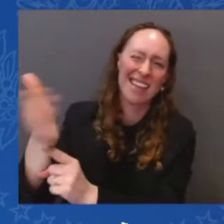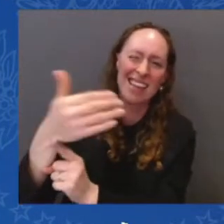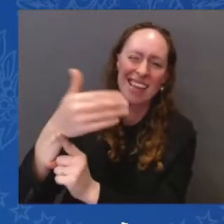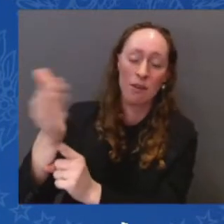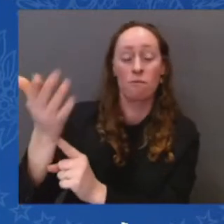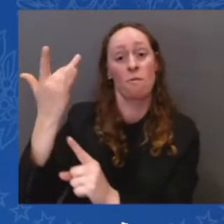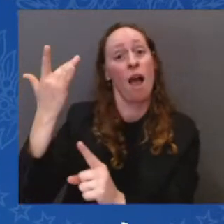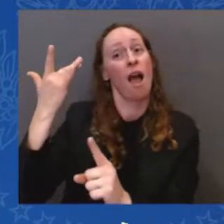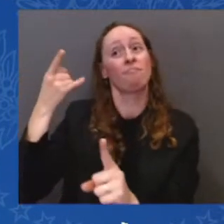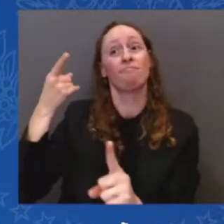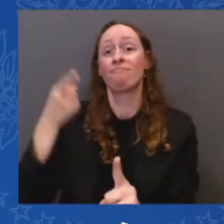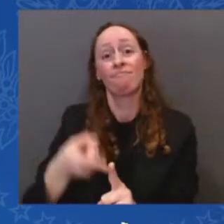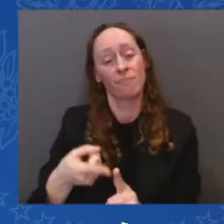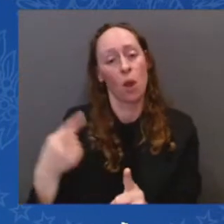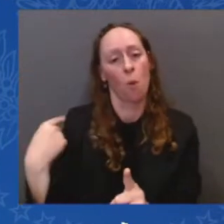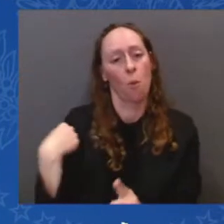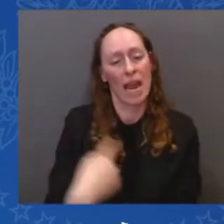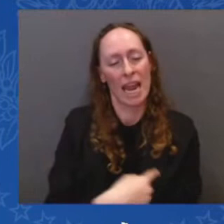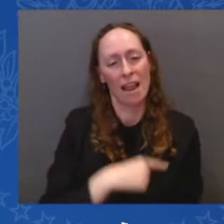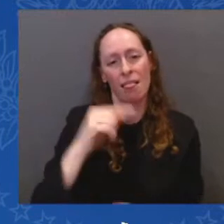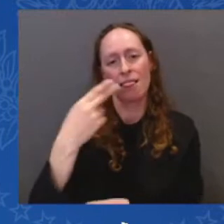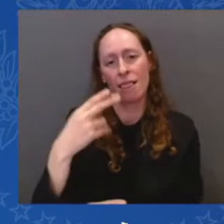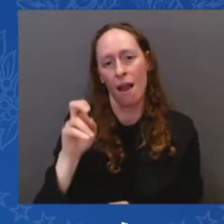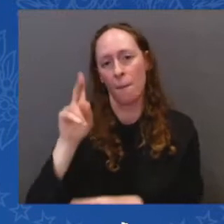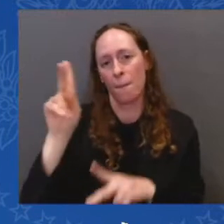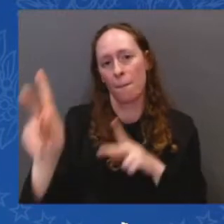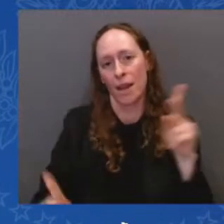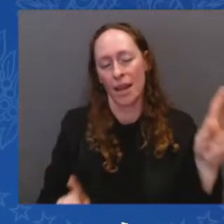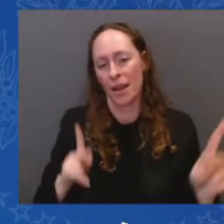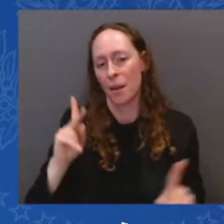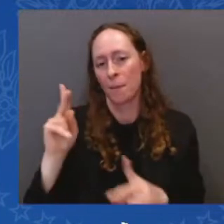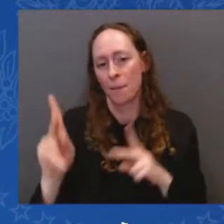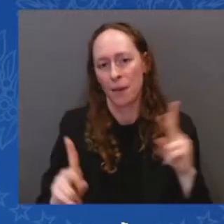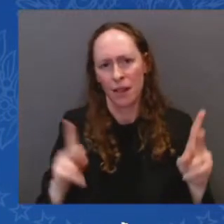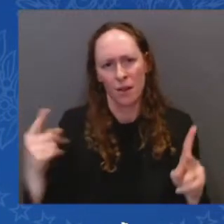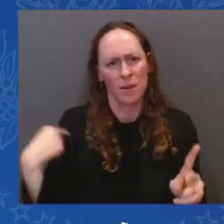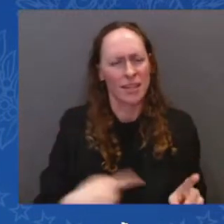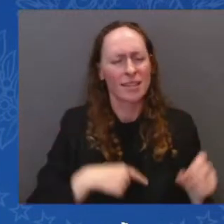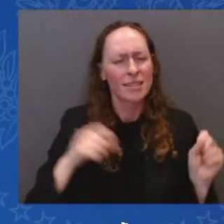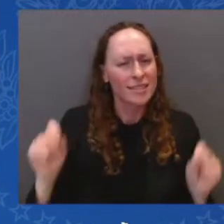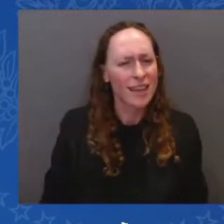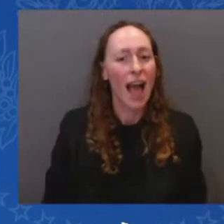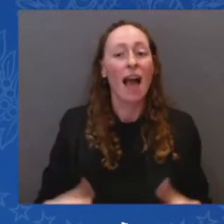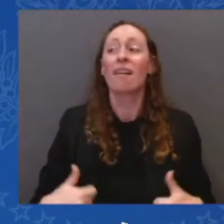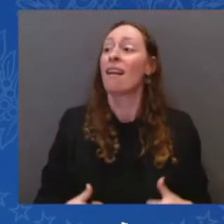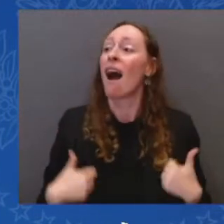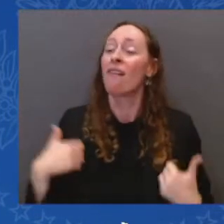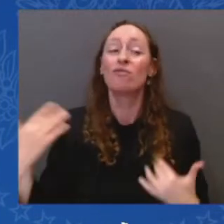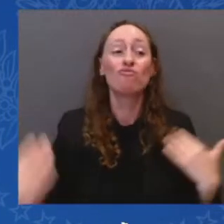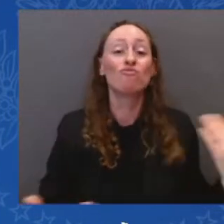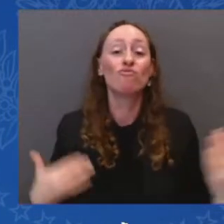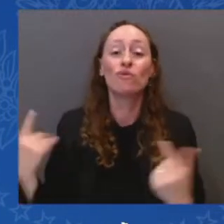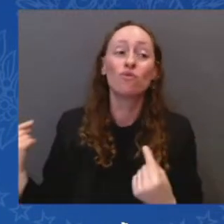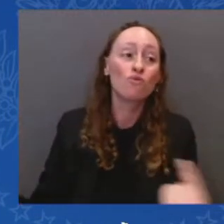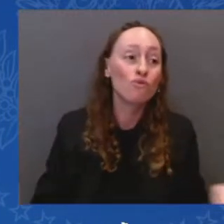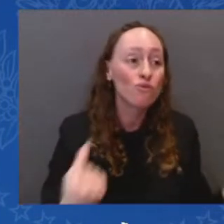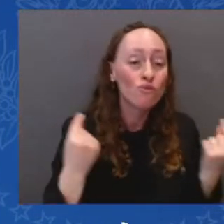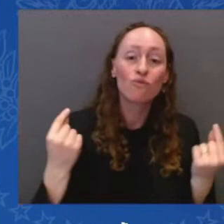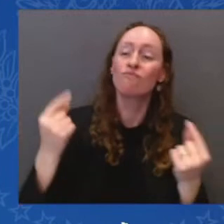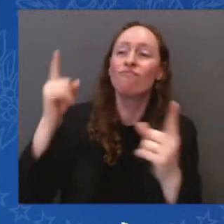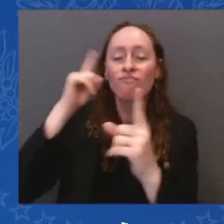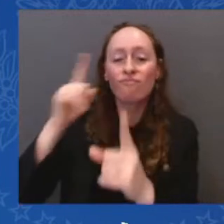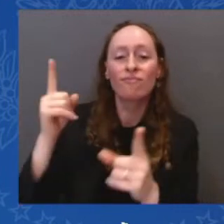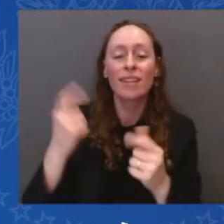the fruits of life, liberty, and the pursuit of happiness. We, the American people, we, the American